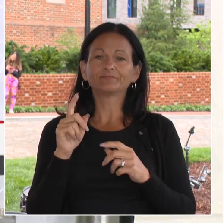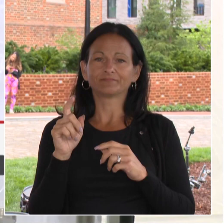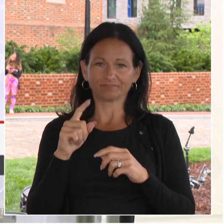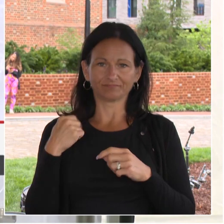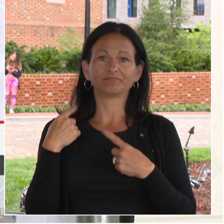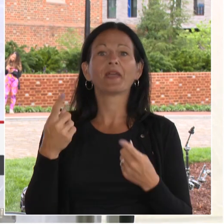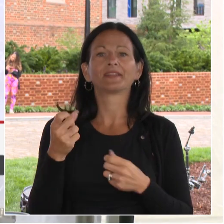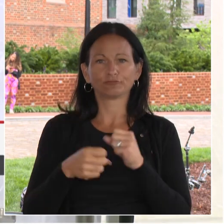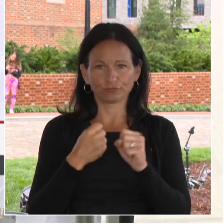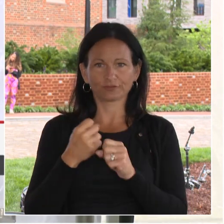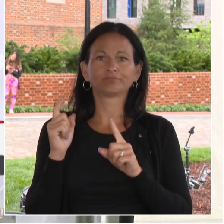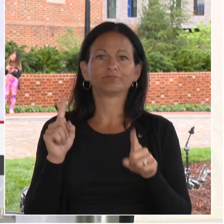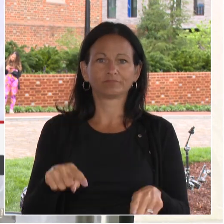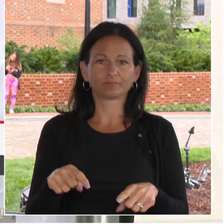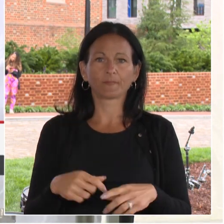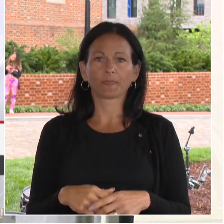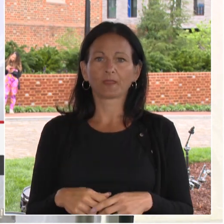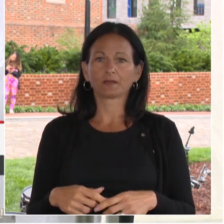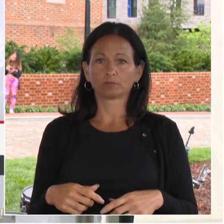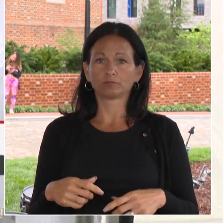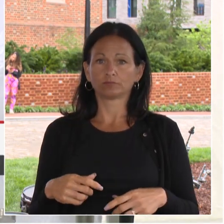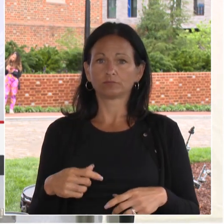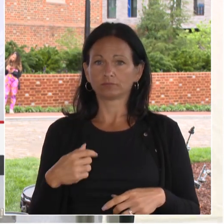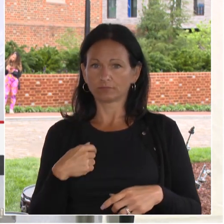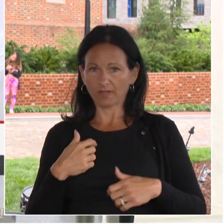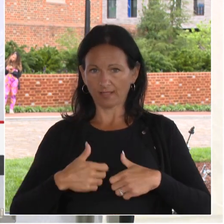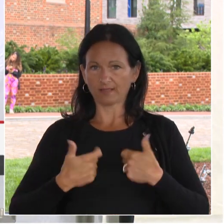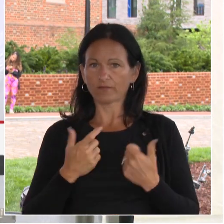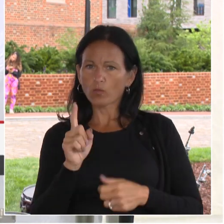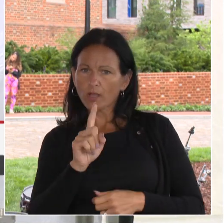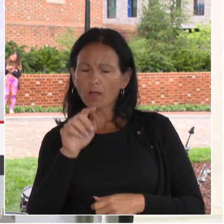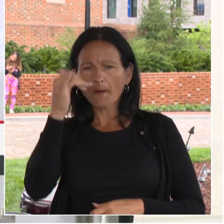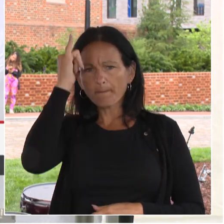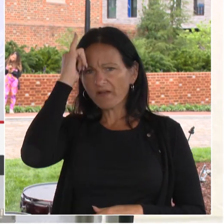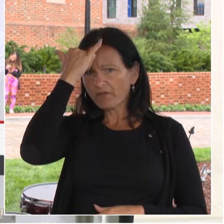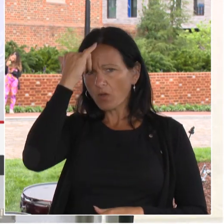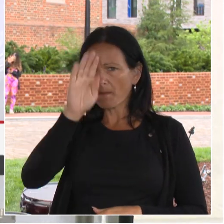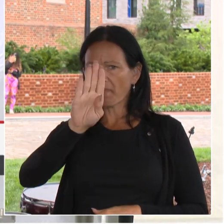I am in Buffalo for a family celebration for my mom's life at